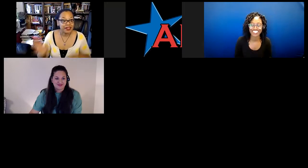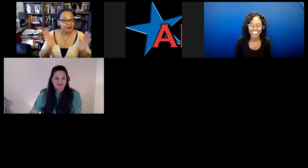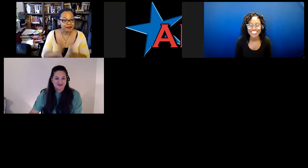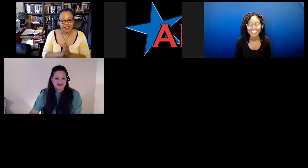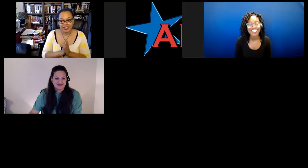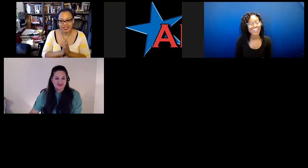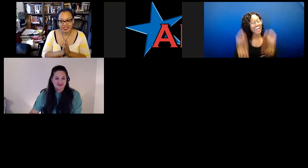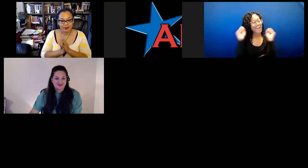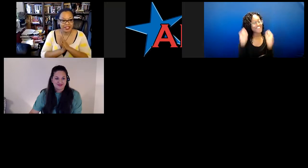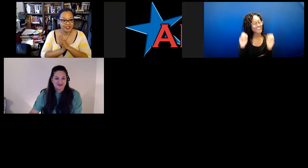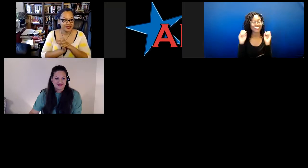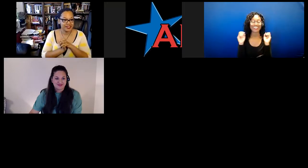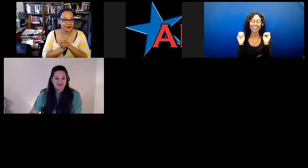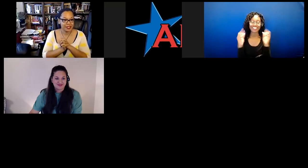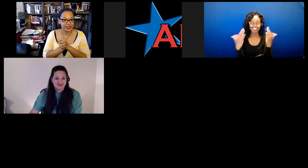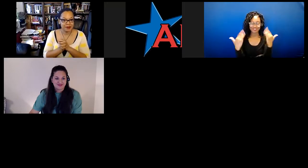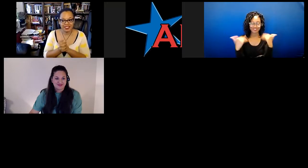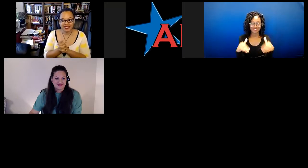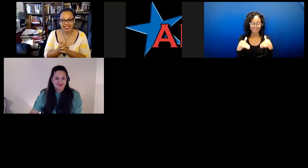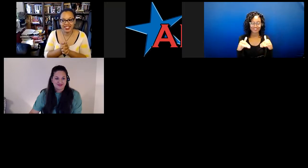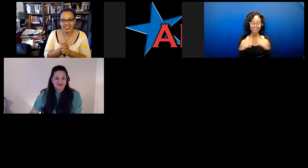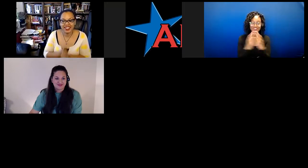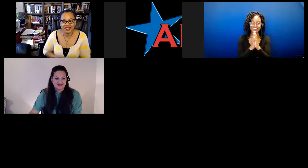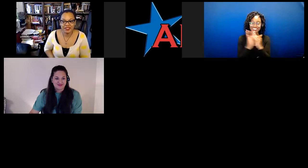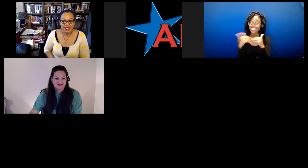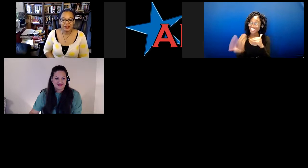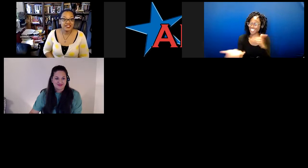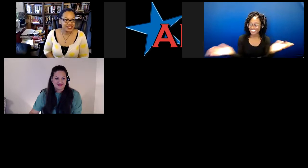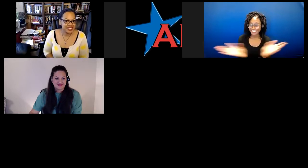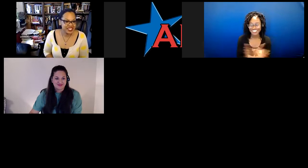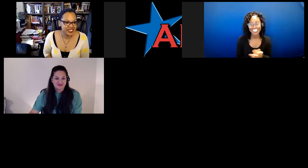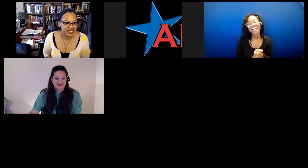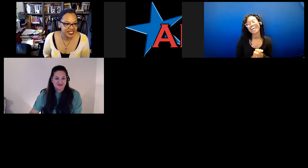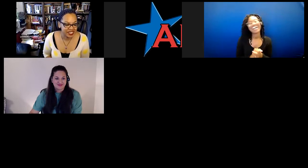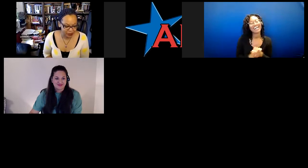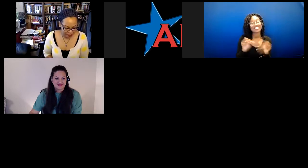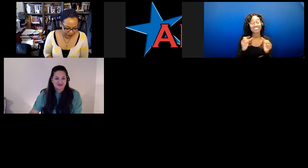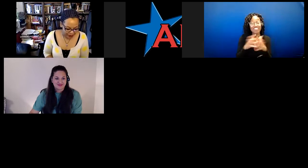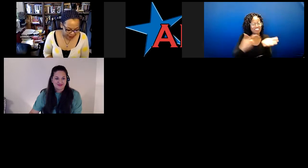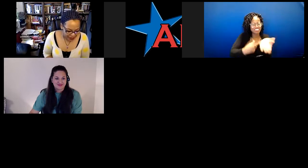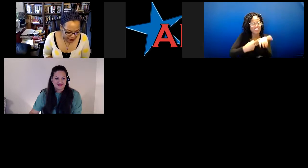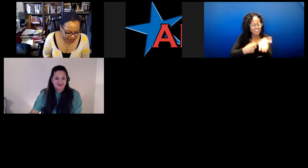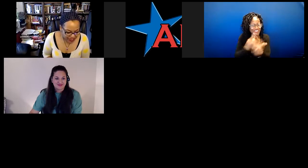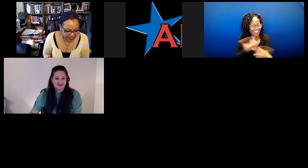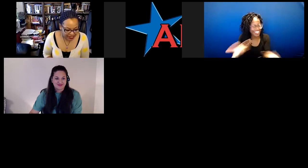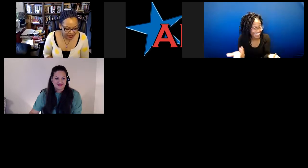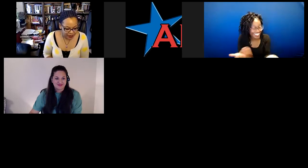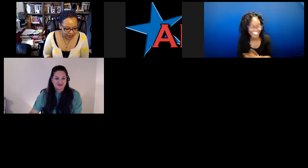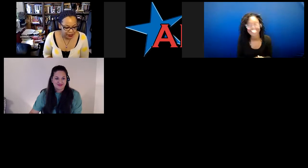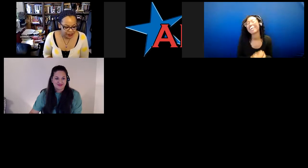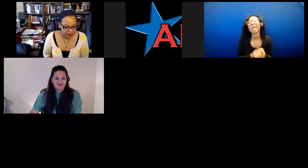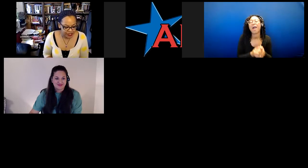Okay, getting to the next piece, because I spent a lot of time on this. But as you can see, there's a lot to talk about. So I want to get